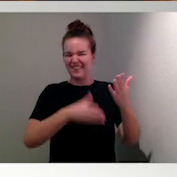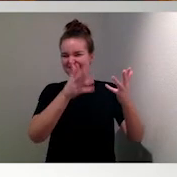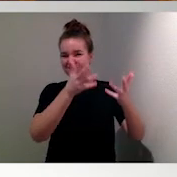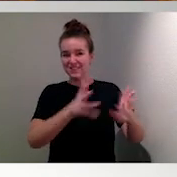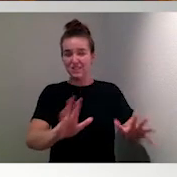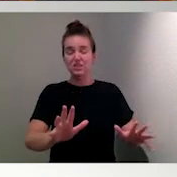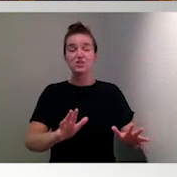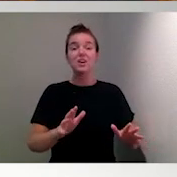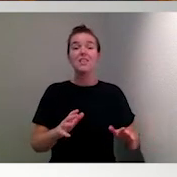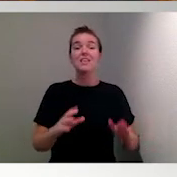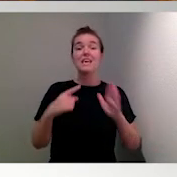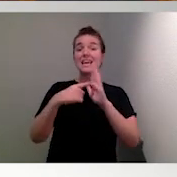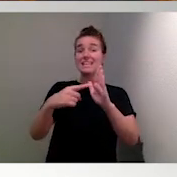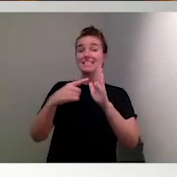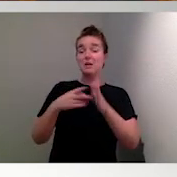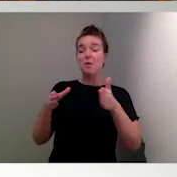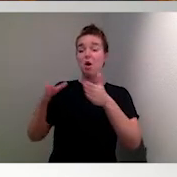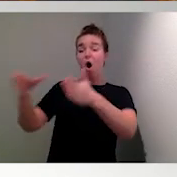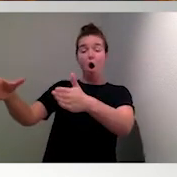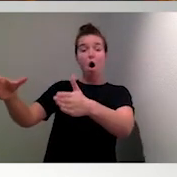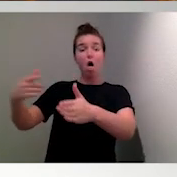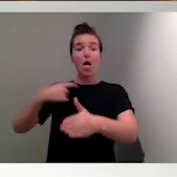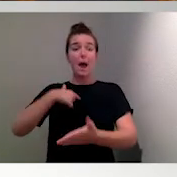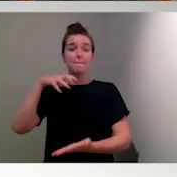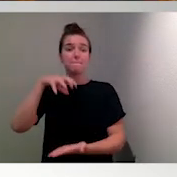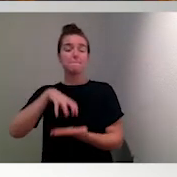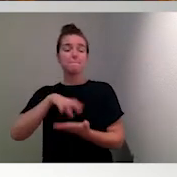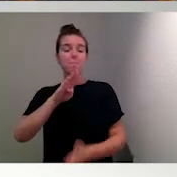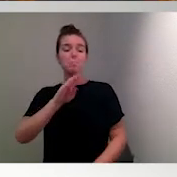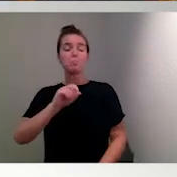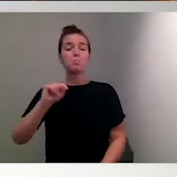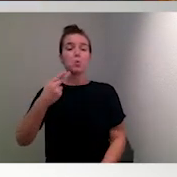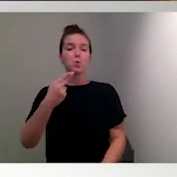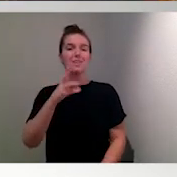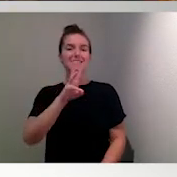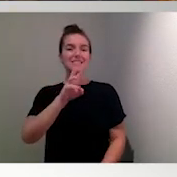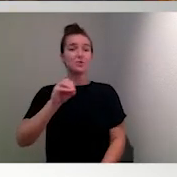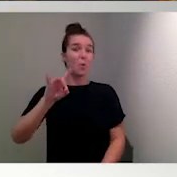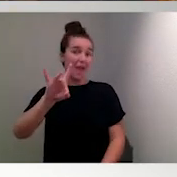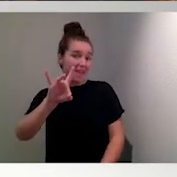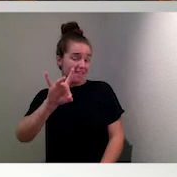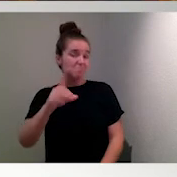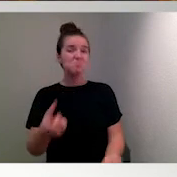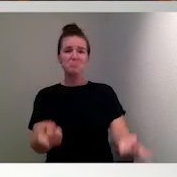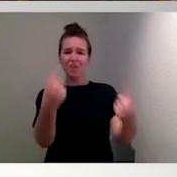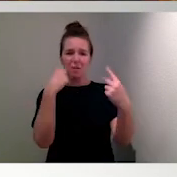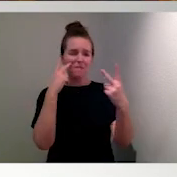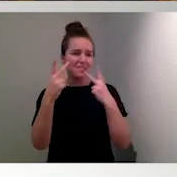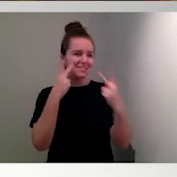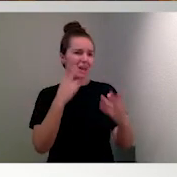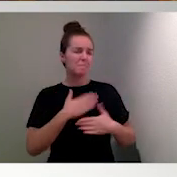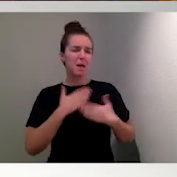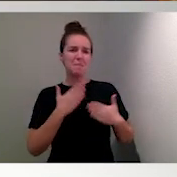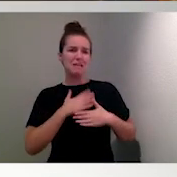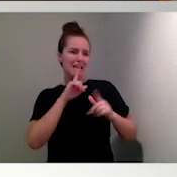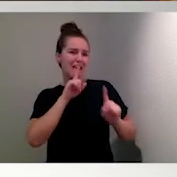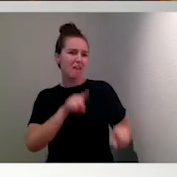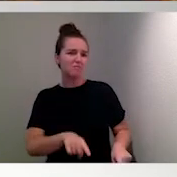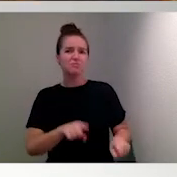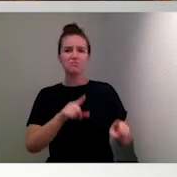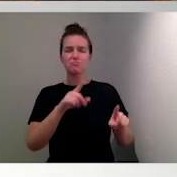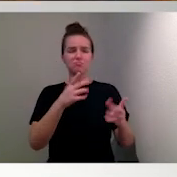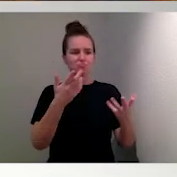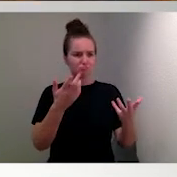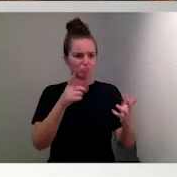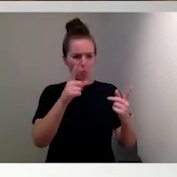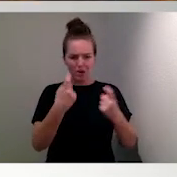608 if you need a number. And I'd be happy to answer any other questions. Please be sure to grab our cards, and we'd